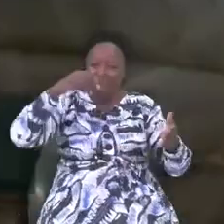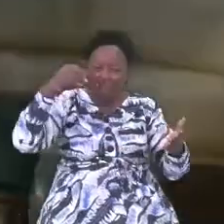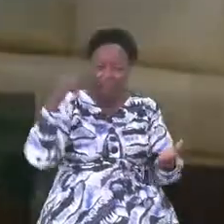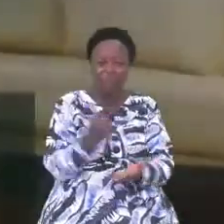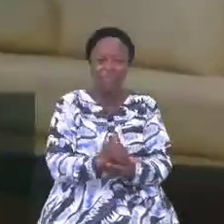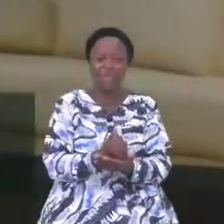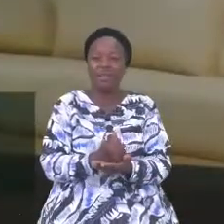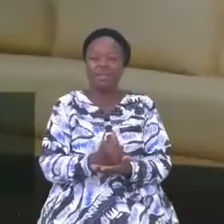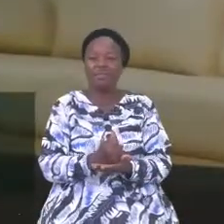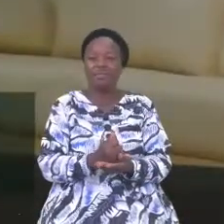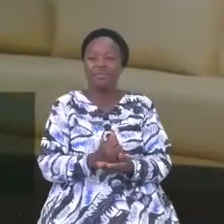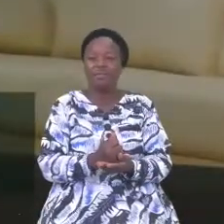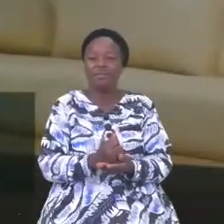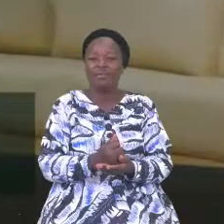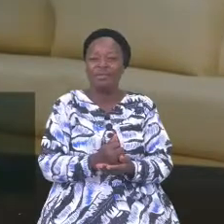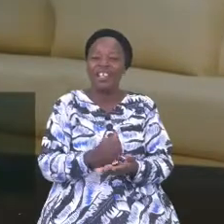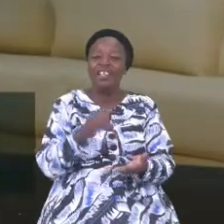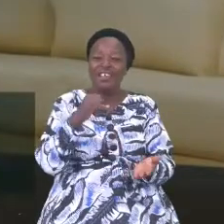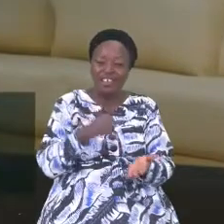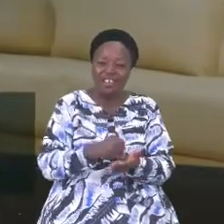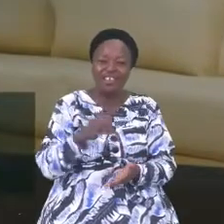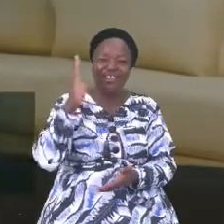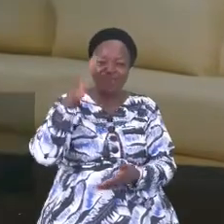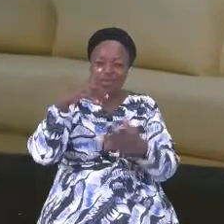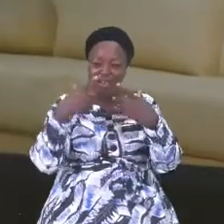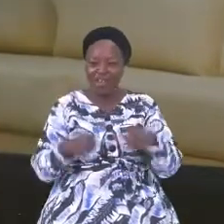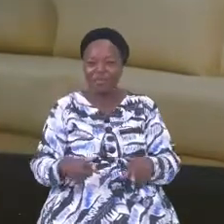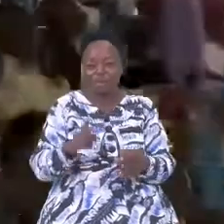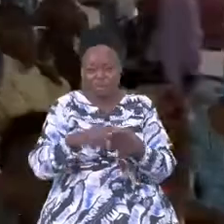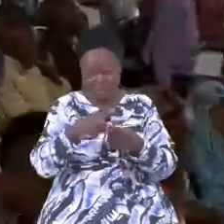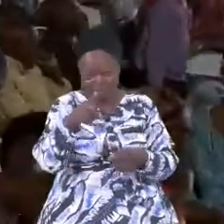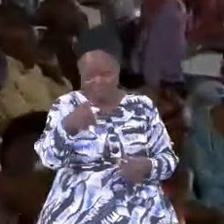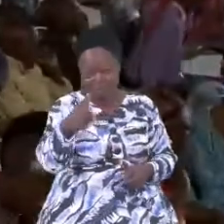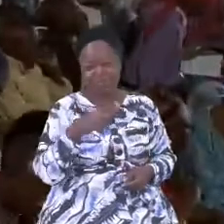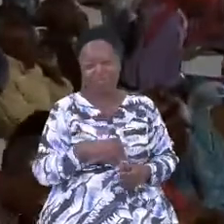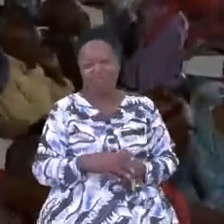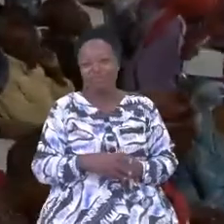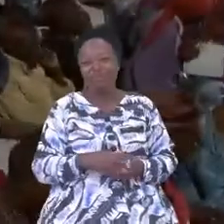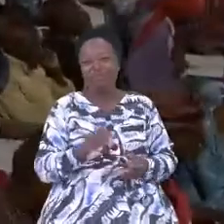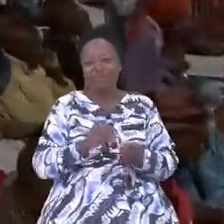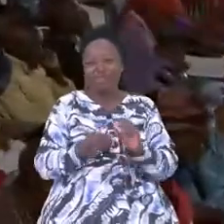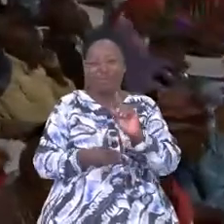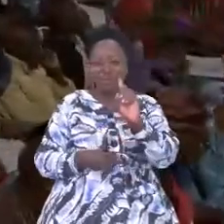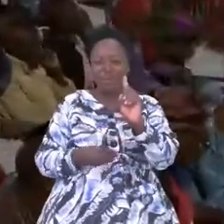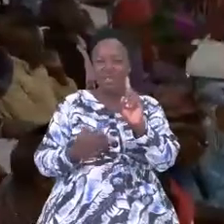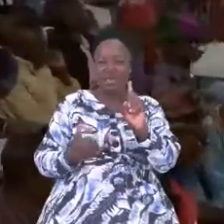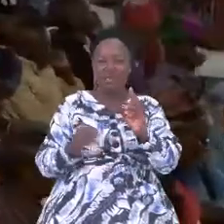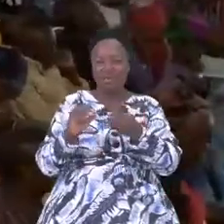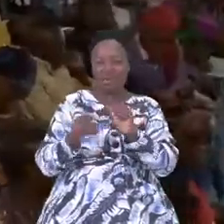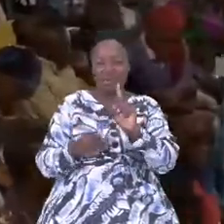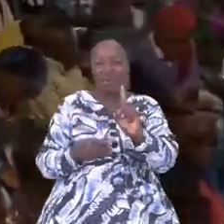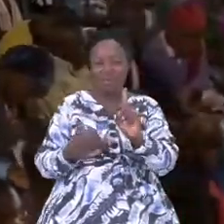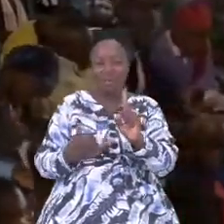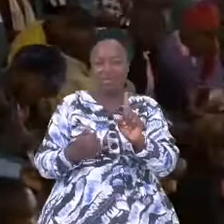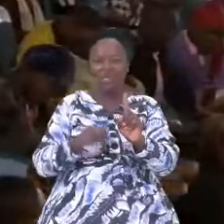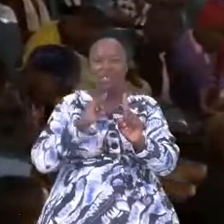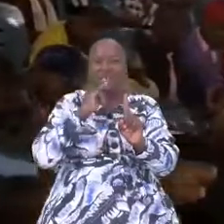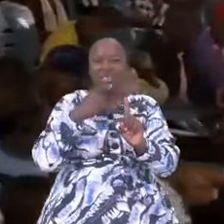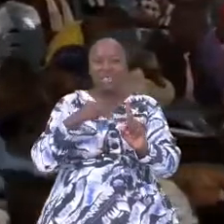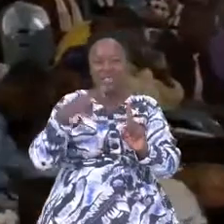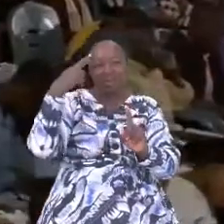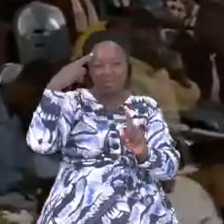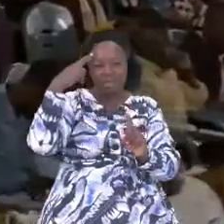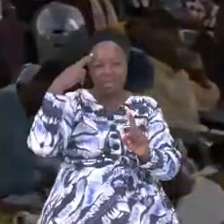Amen. It will happen to you. I'm looking at number one here. Number one is the cause and